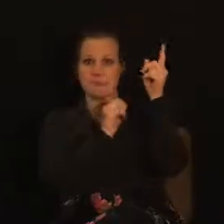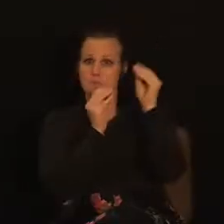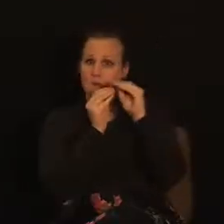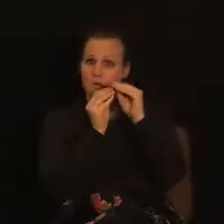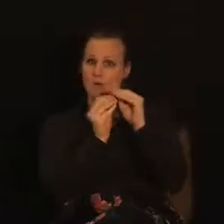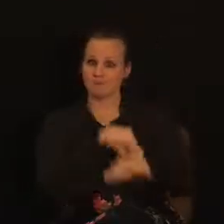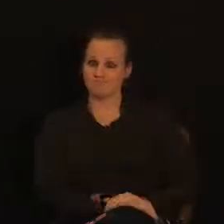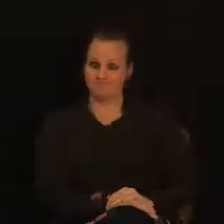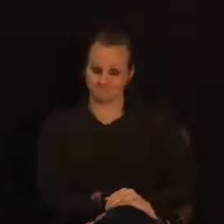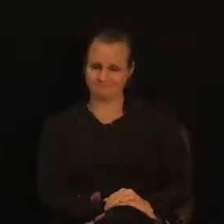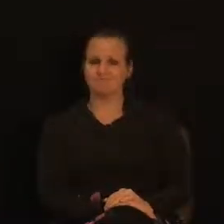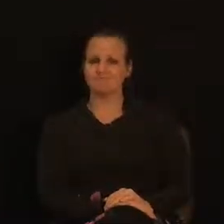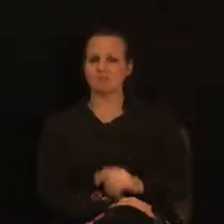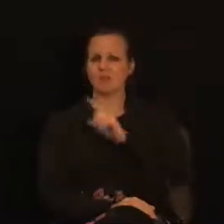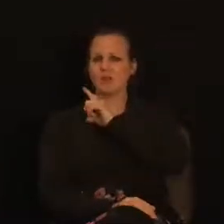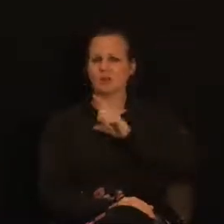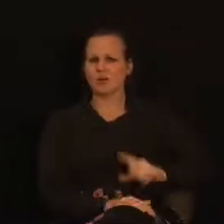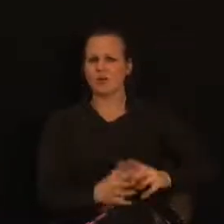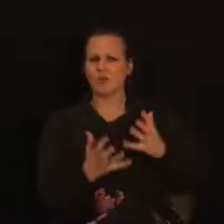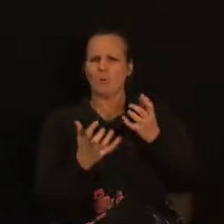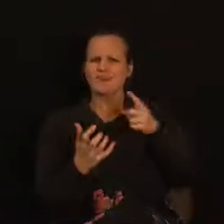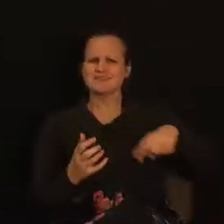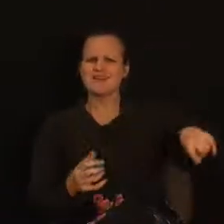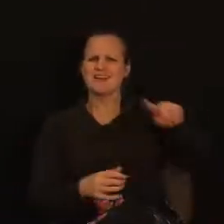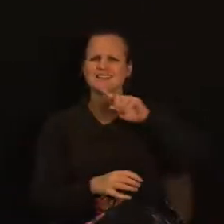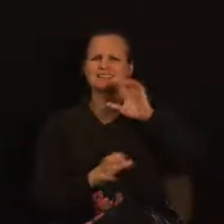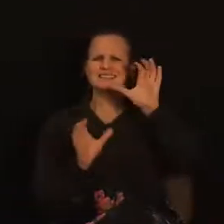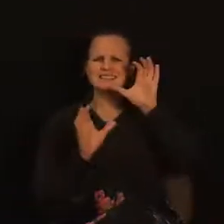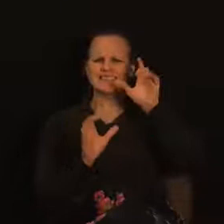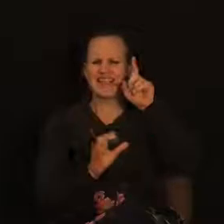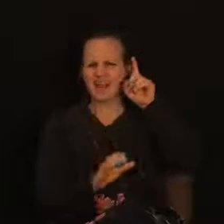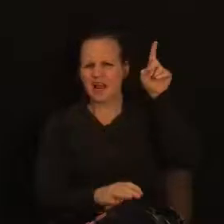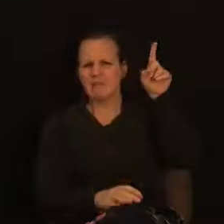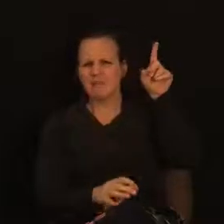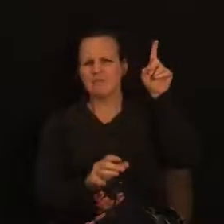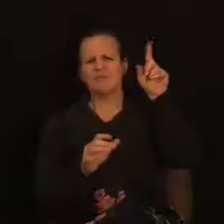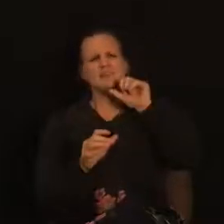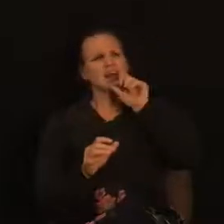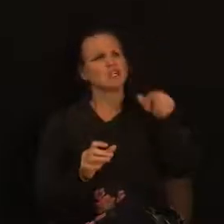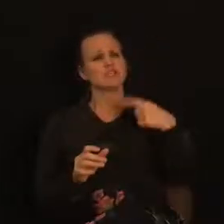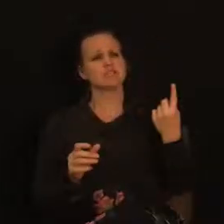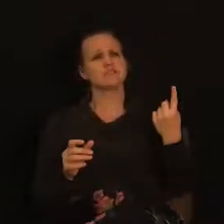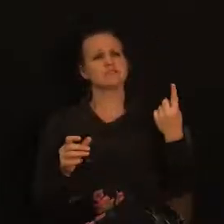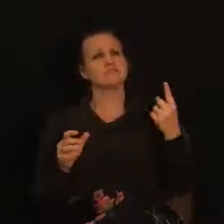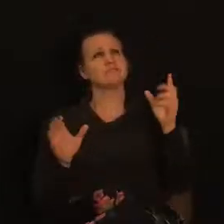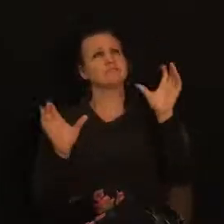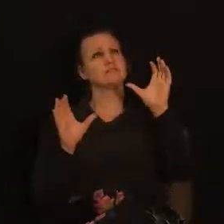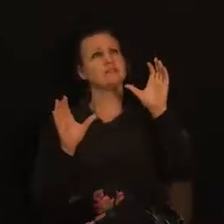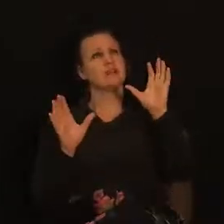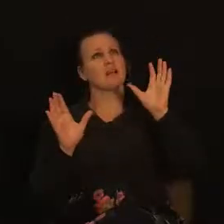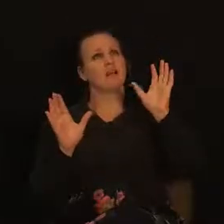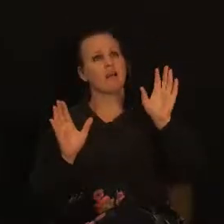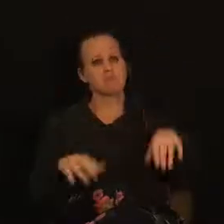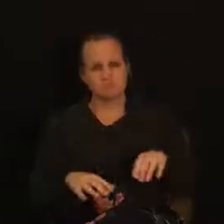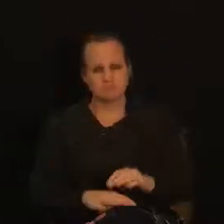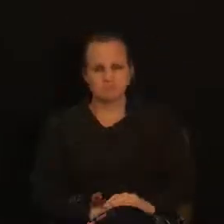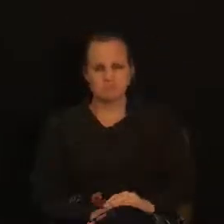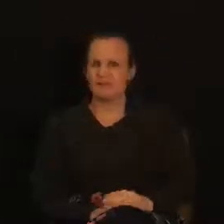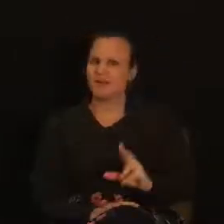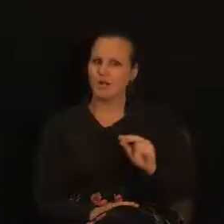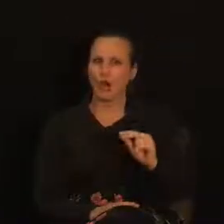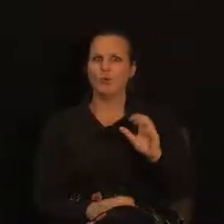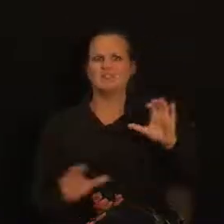The Lord wants us to seek him, and he wants it to be something that's not just passive, but that is actually an active